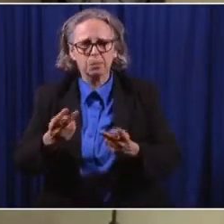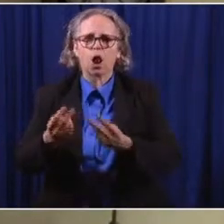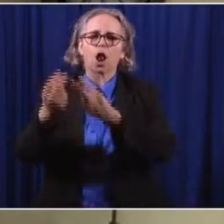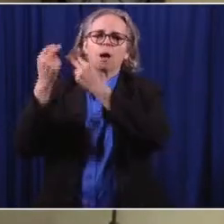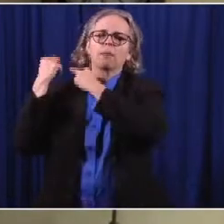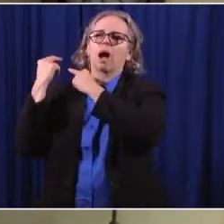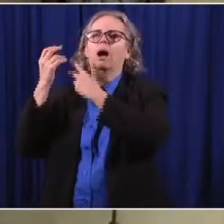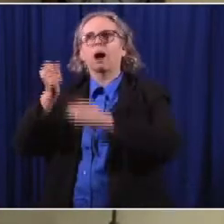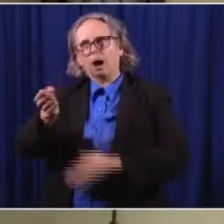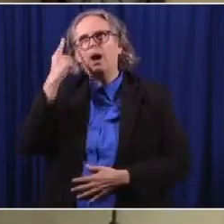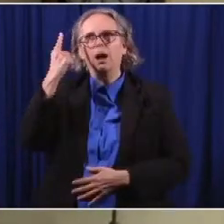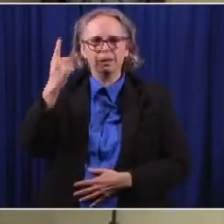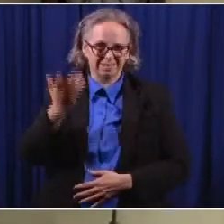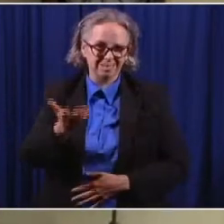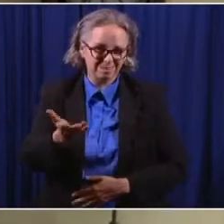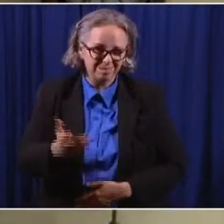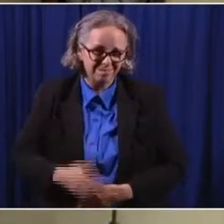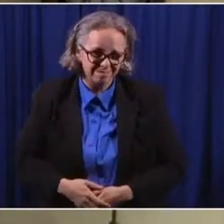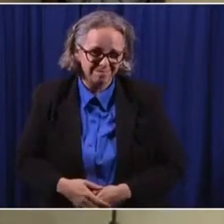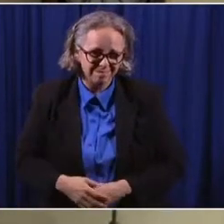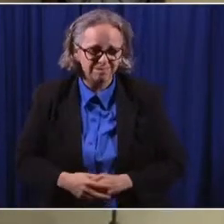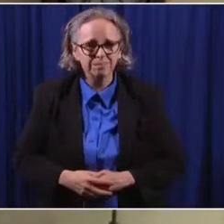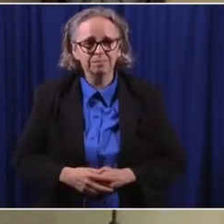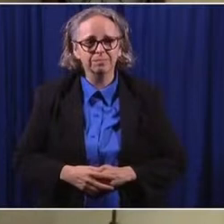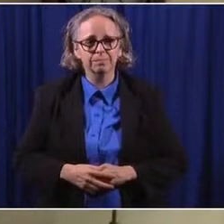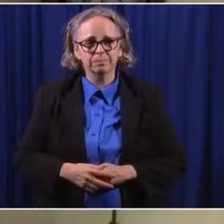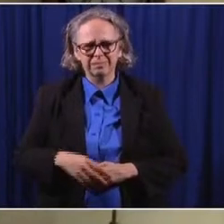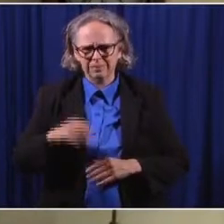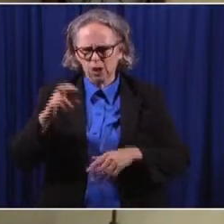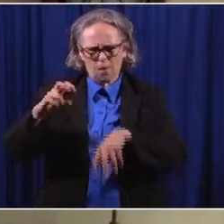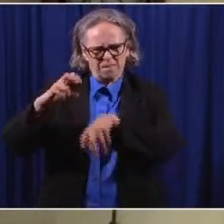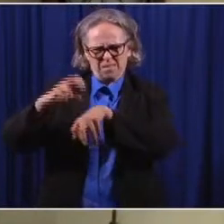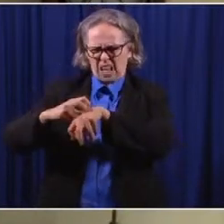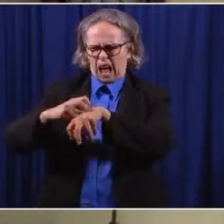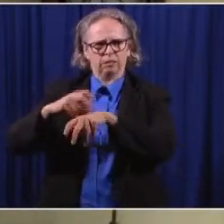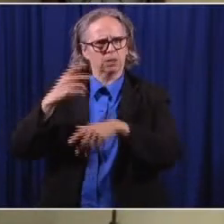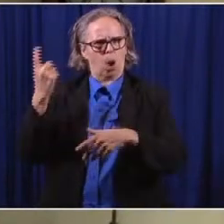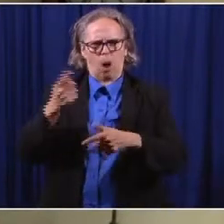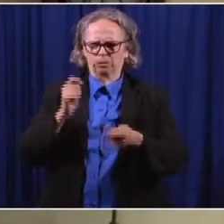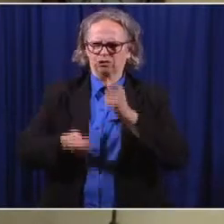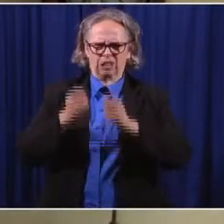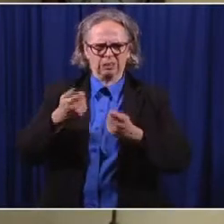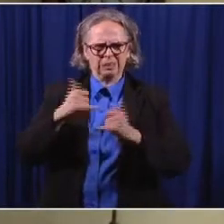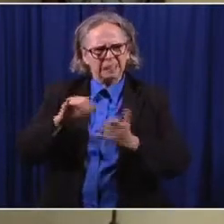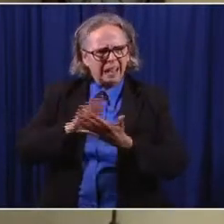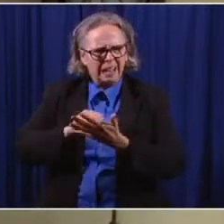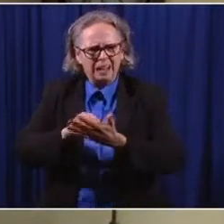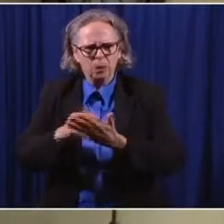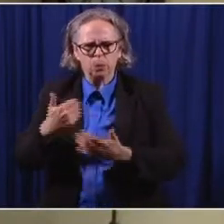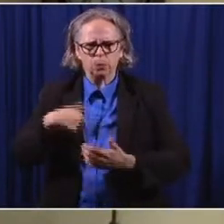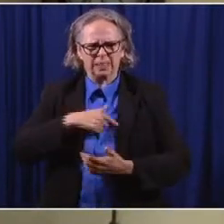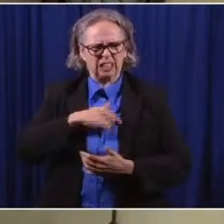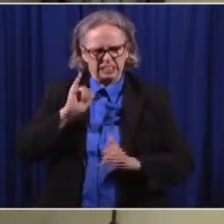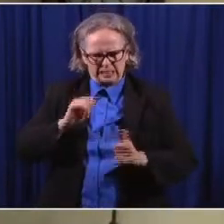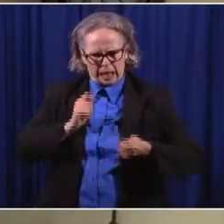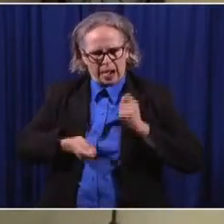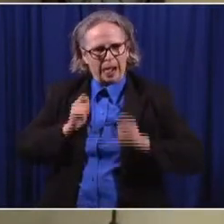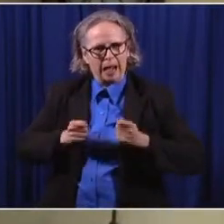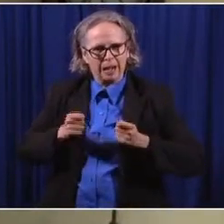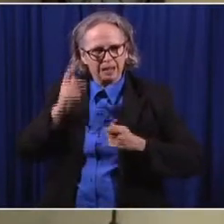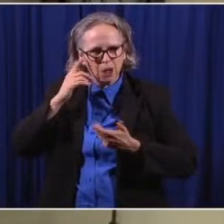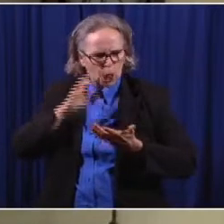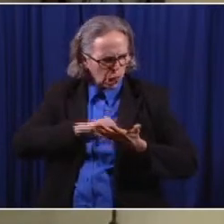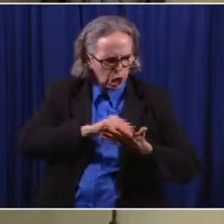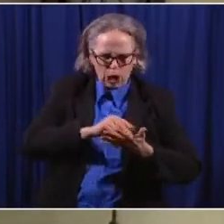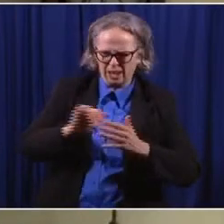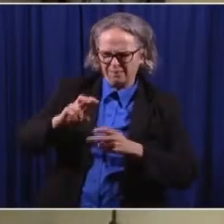but this virus continues to evolve, and the understanding continues to evolve. I mean, this has been pointed out to me many, many